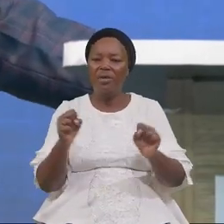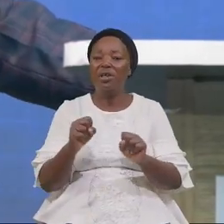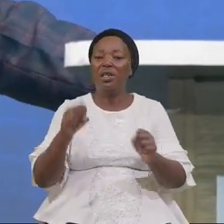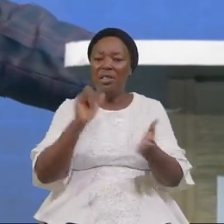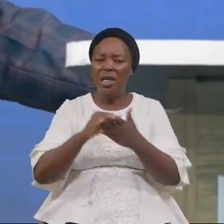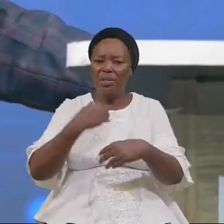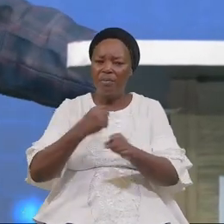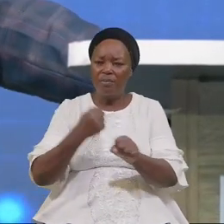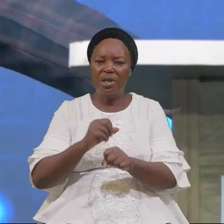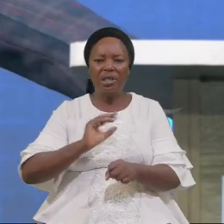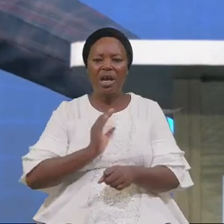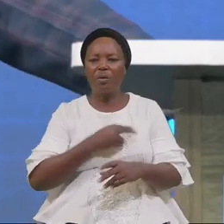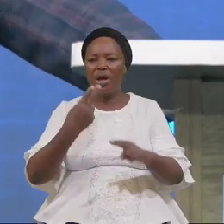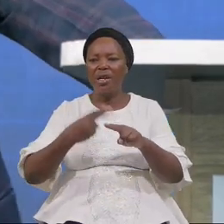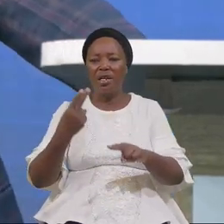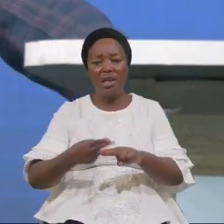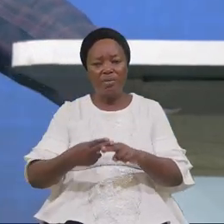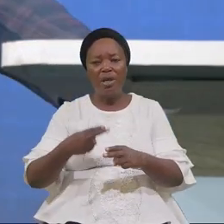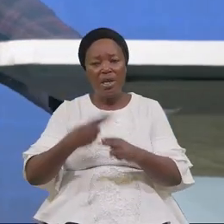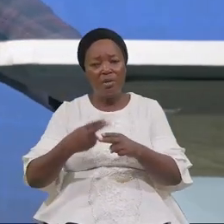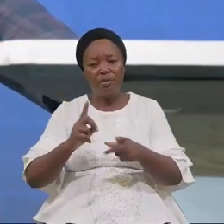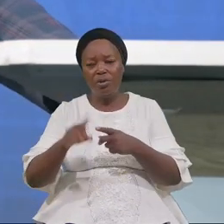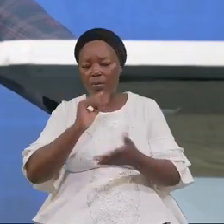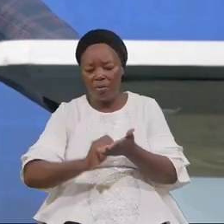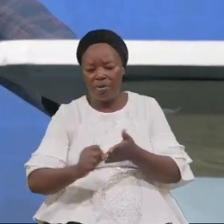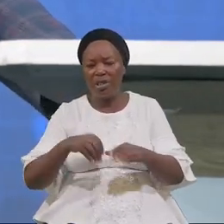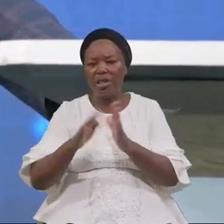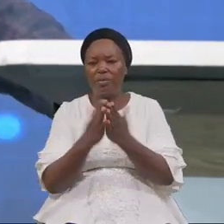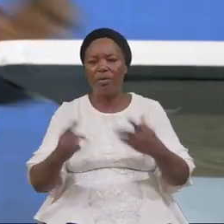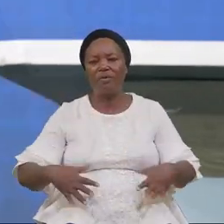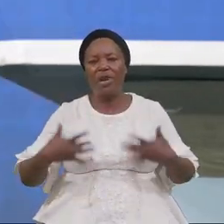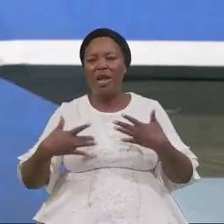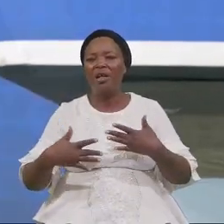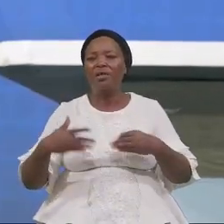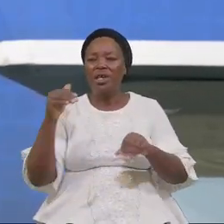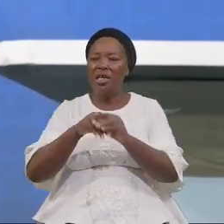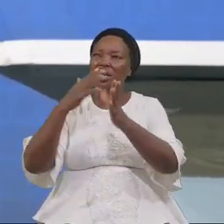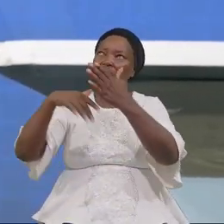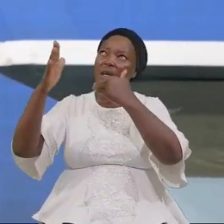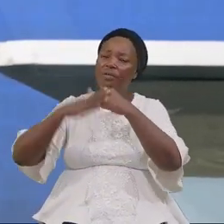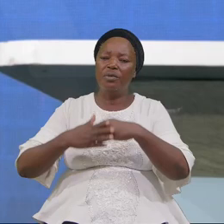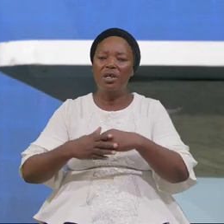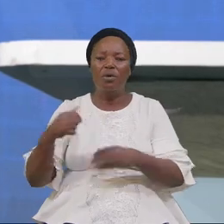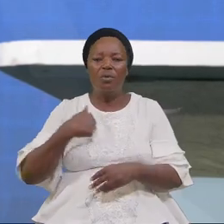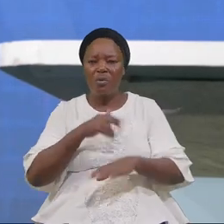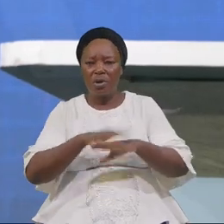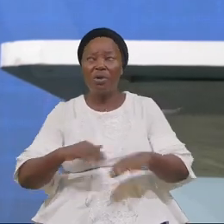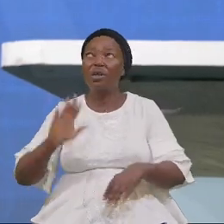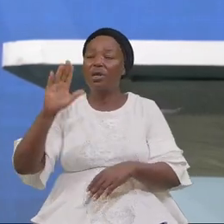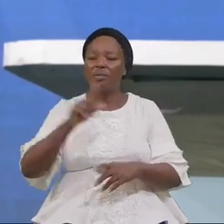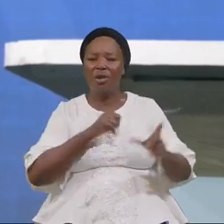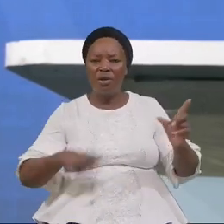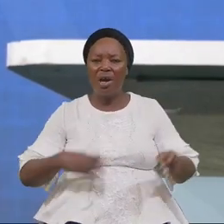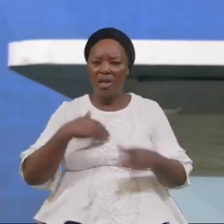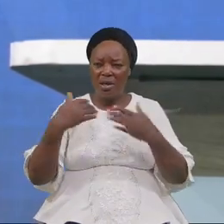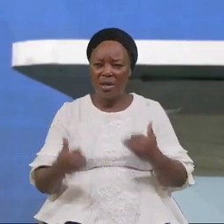makes our name to be written in the book of life in heaven. We call him Lord, and now, what